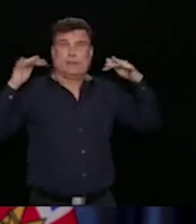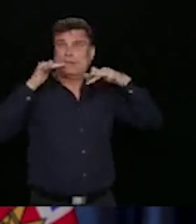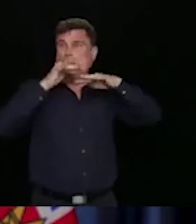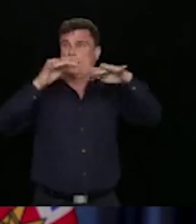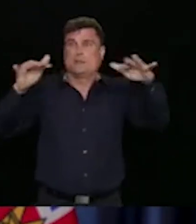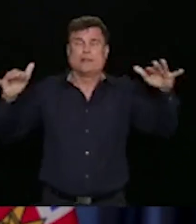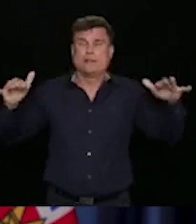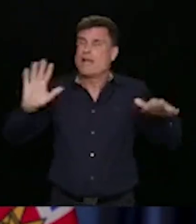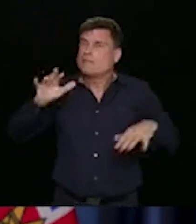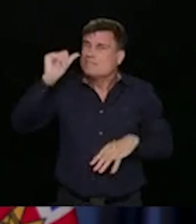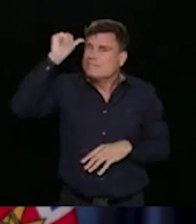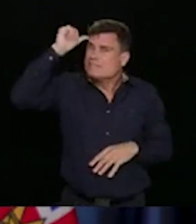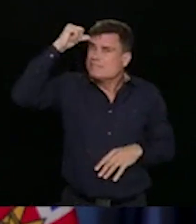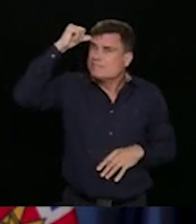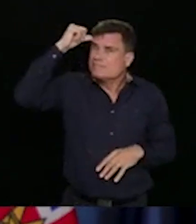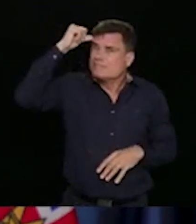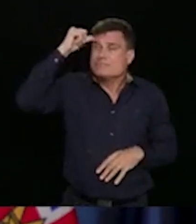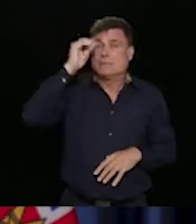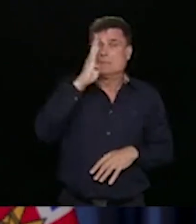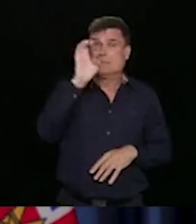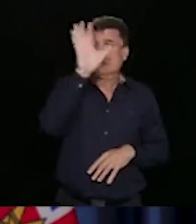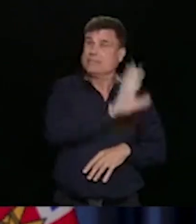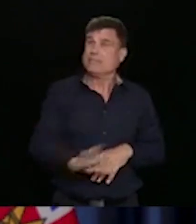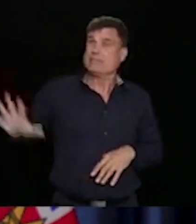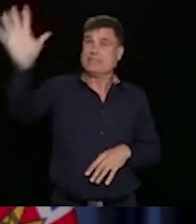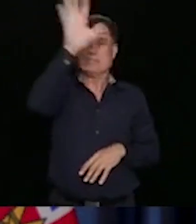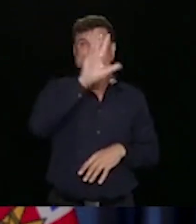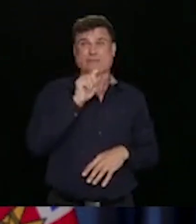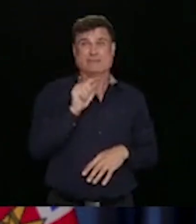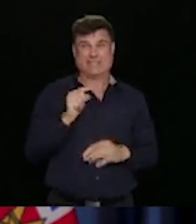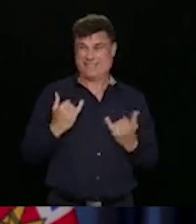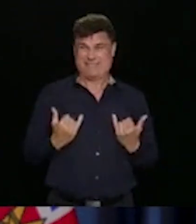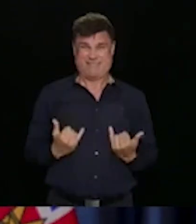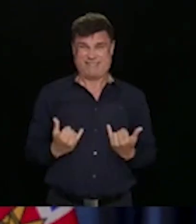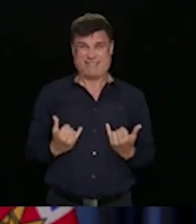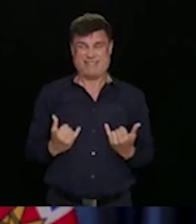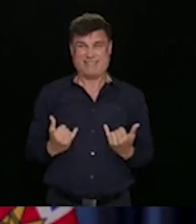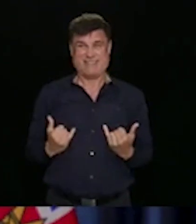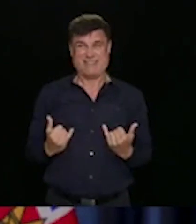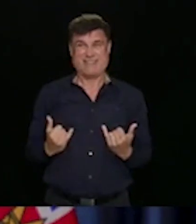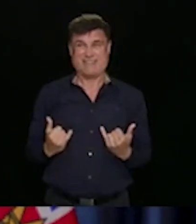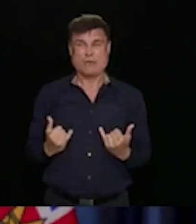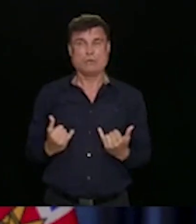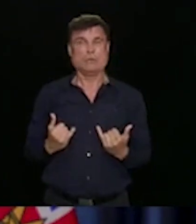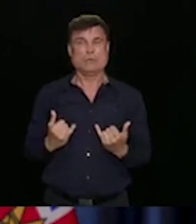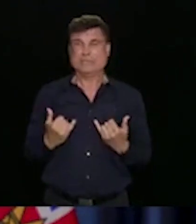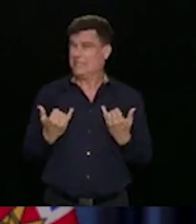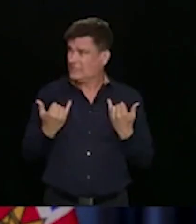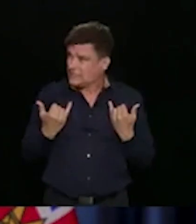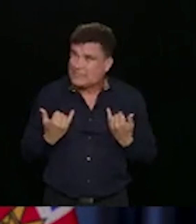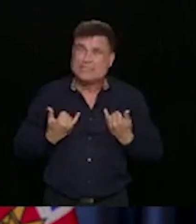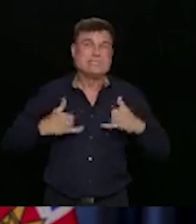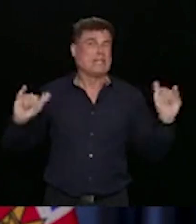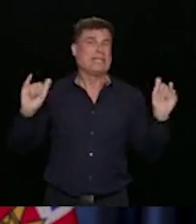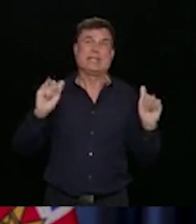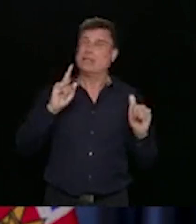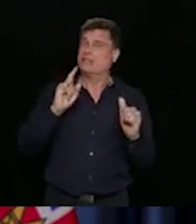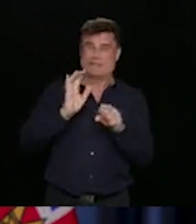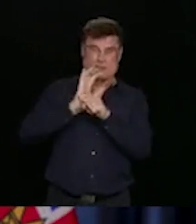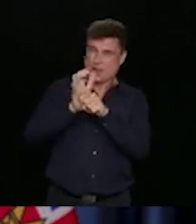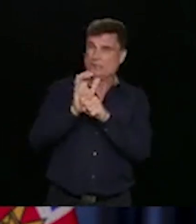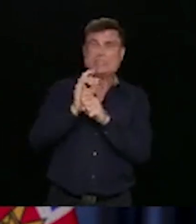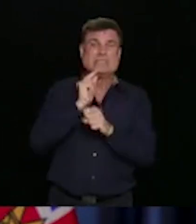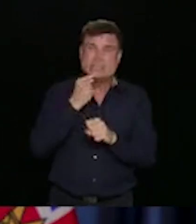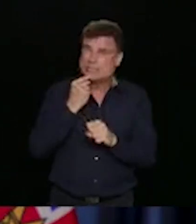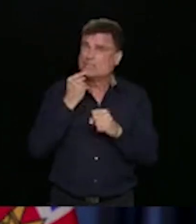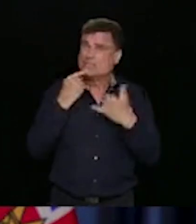context. We're operating. British Columbia lives in a sea of COVID-19. If you look at the case numbers in Washington State